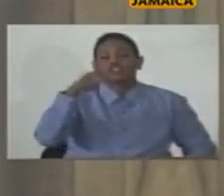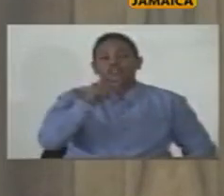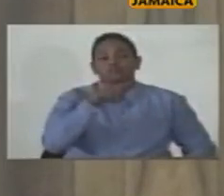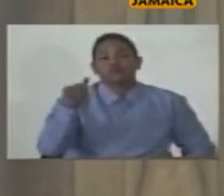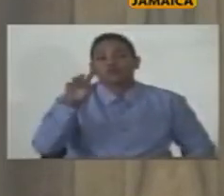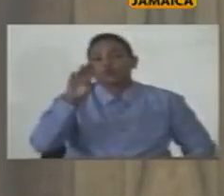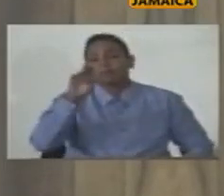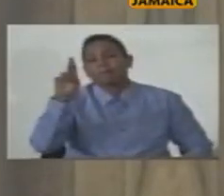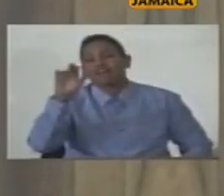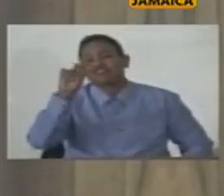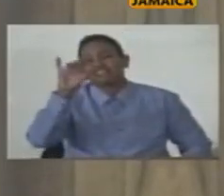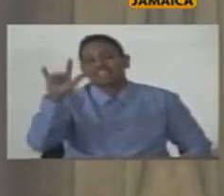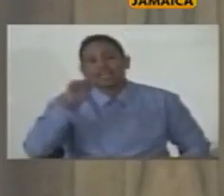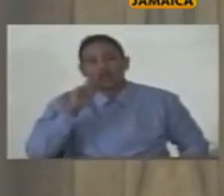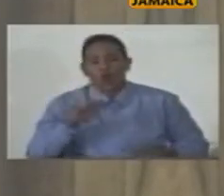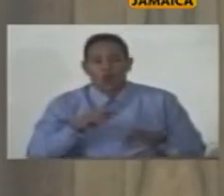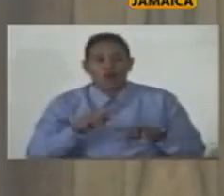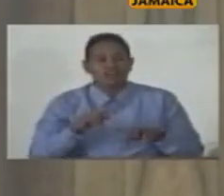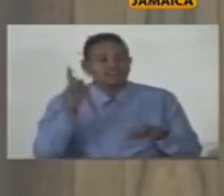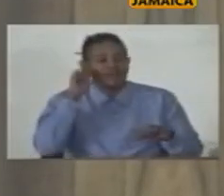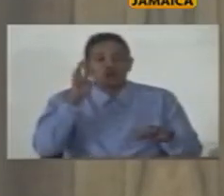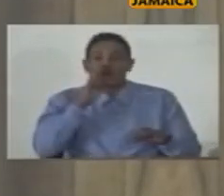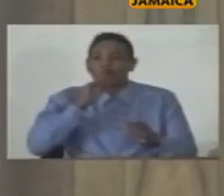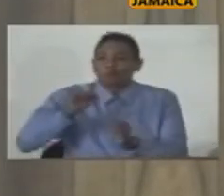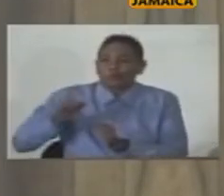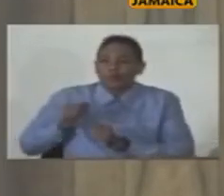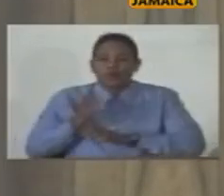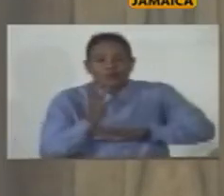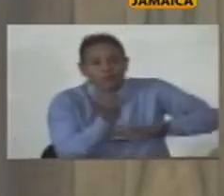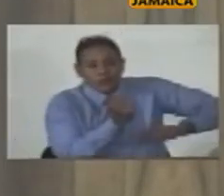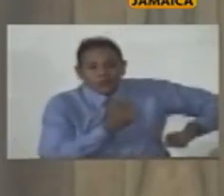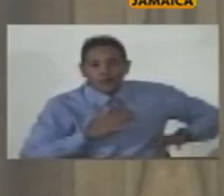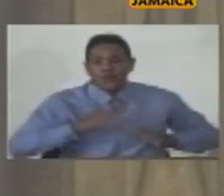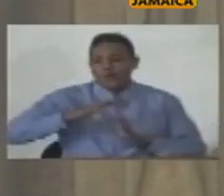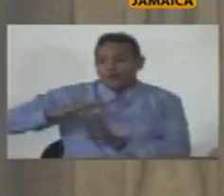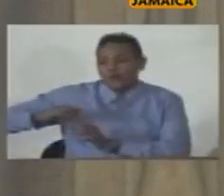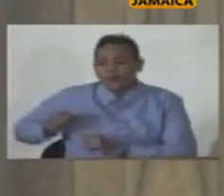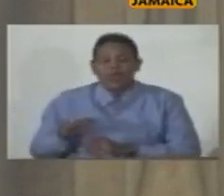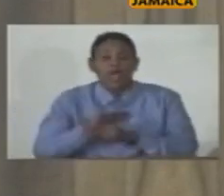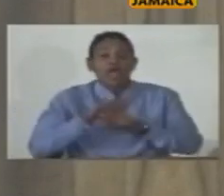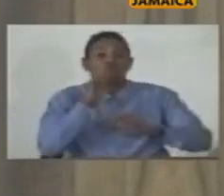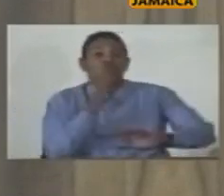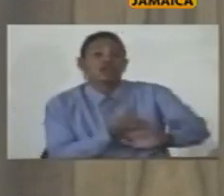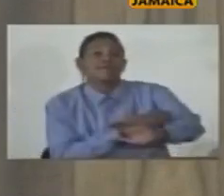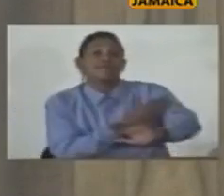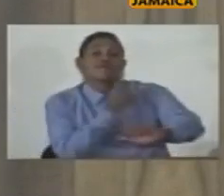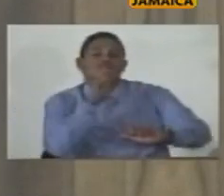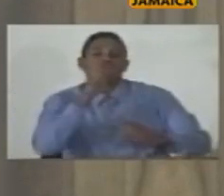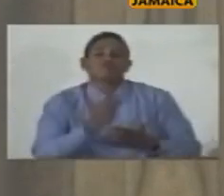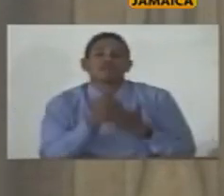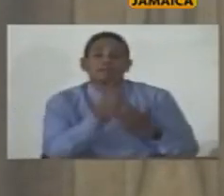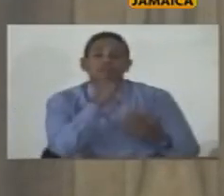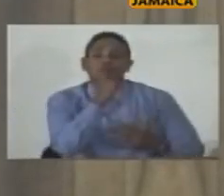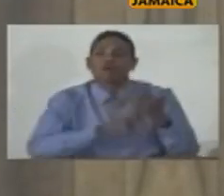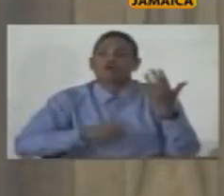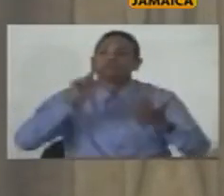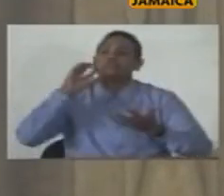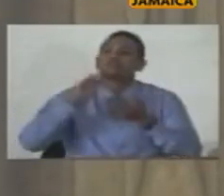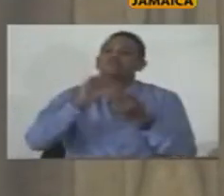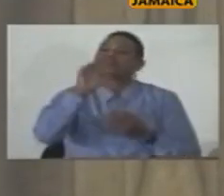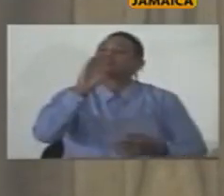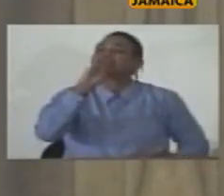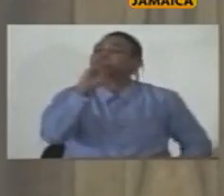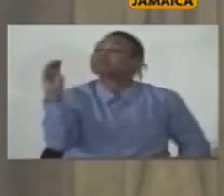area, has been approved for rehabilitation at a cost of $36 million by the Tourism